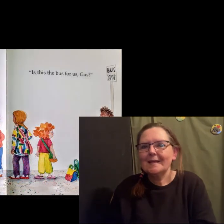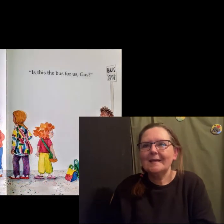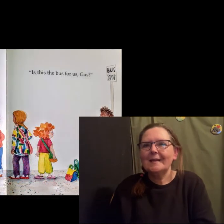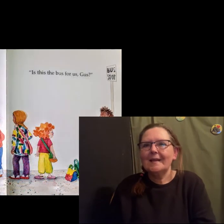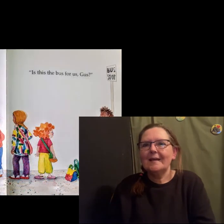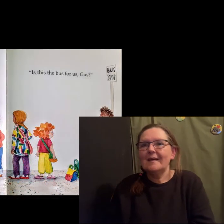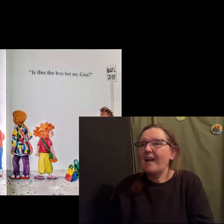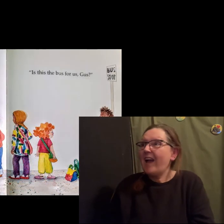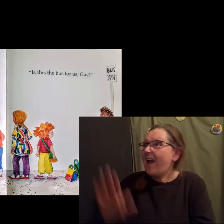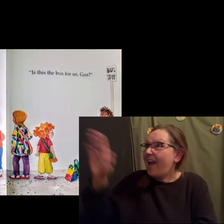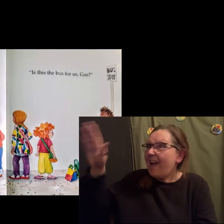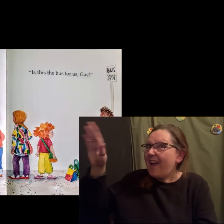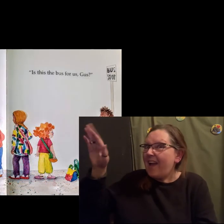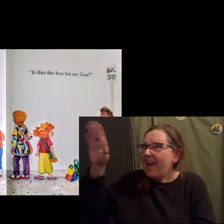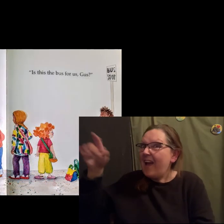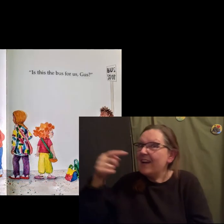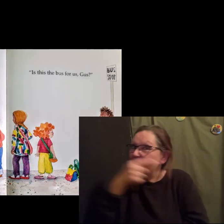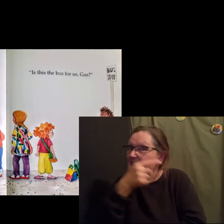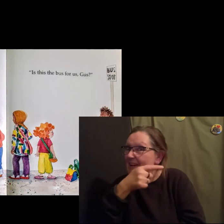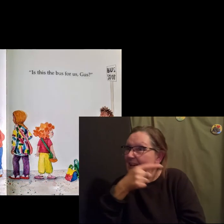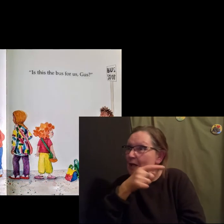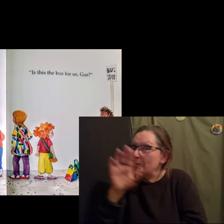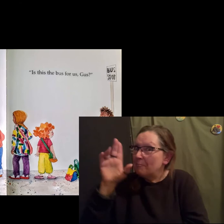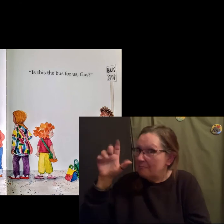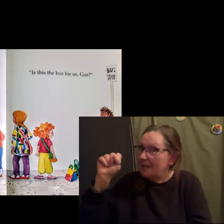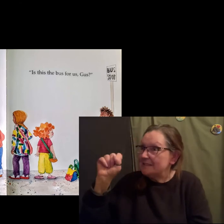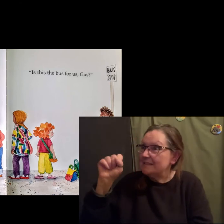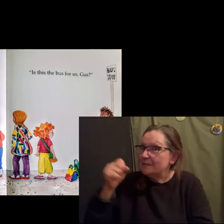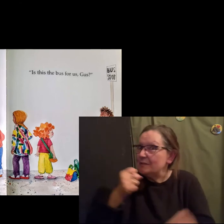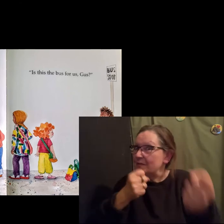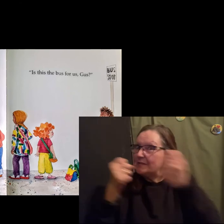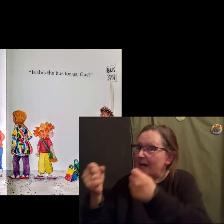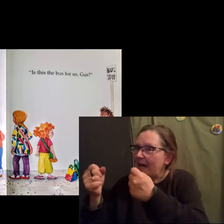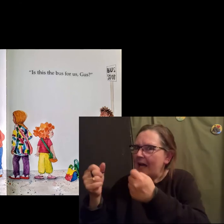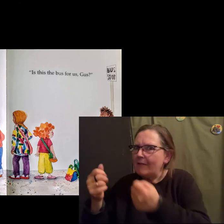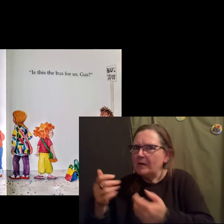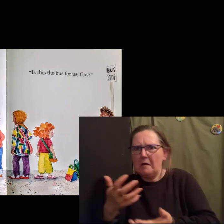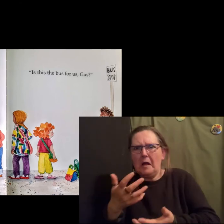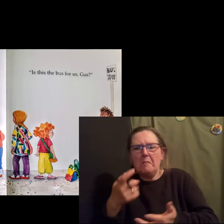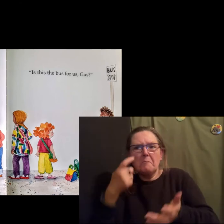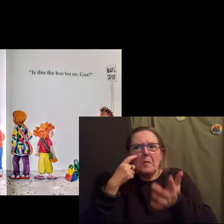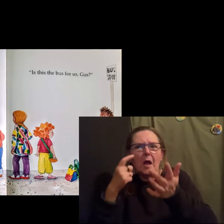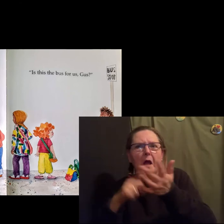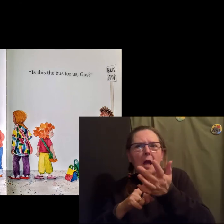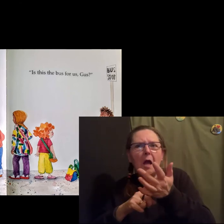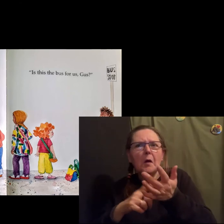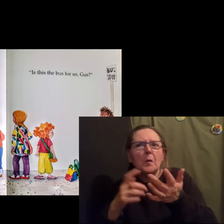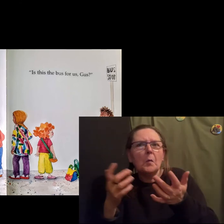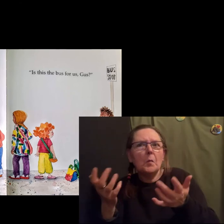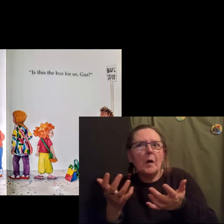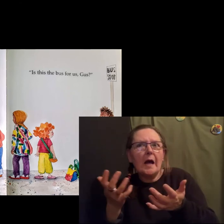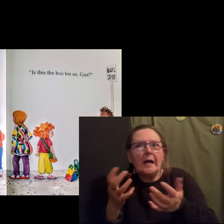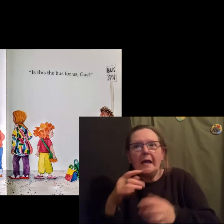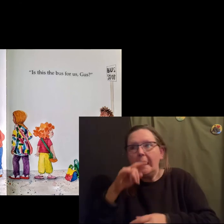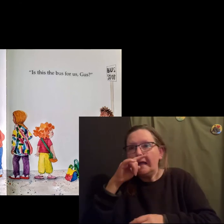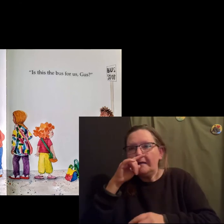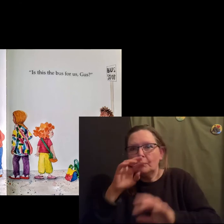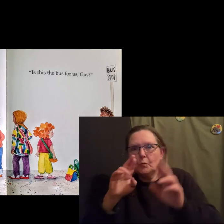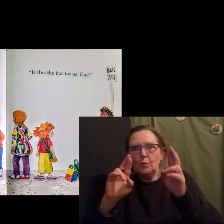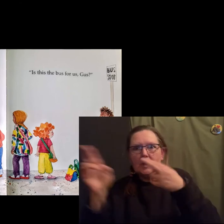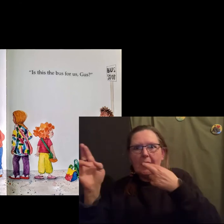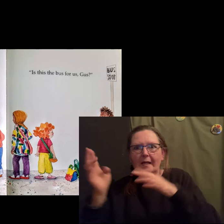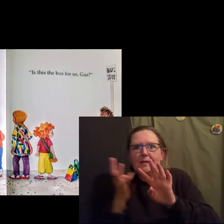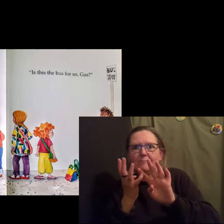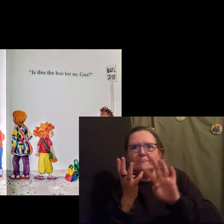Is this the bus for us, Gus? Oh, look at that. Now they're all standing in line.